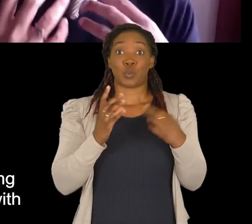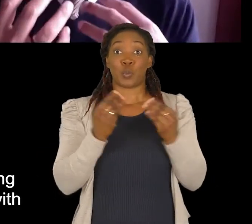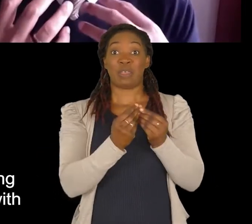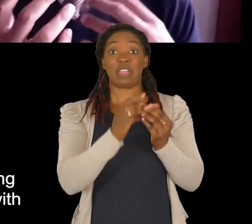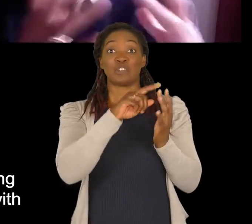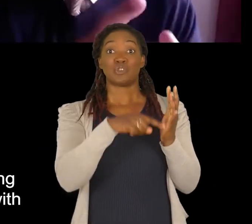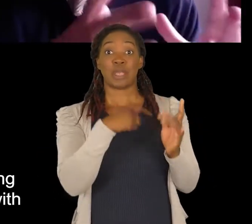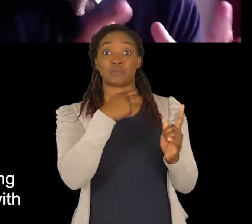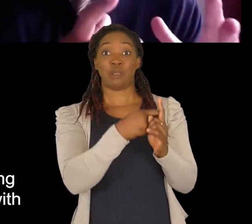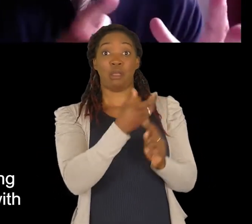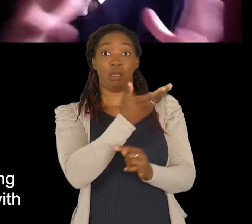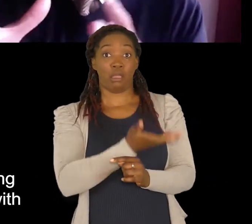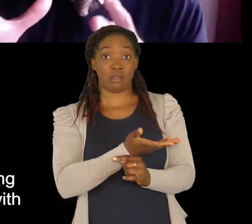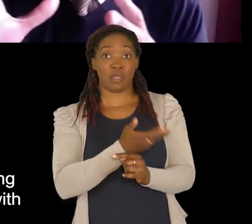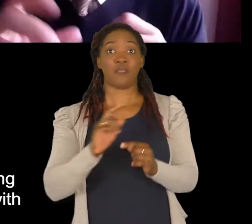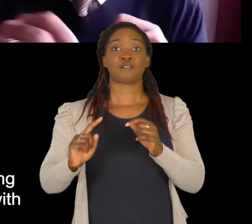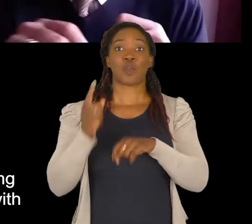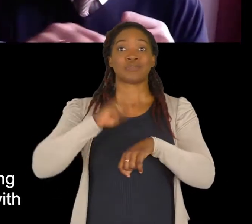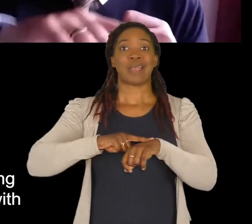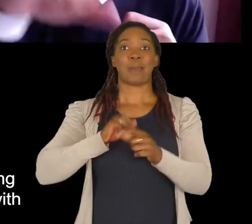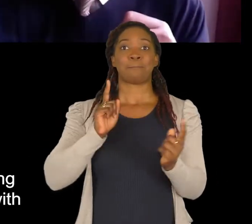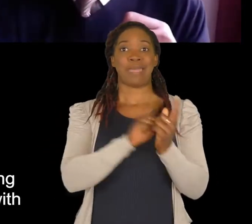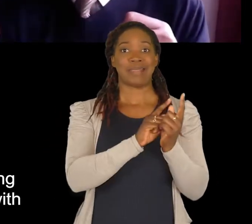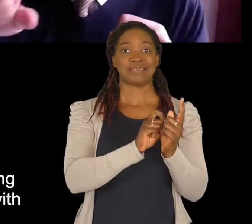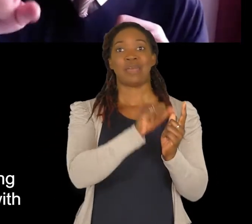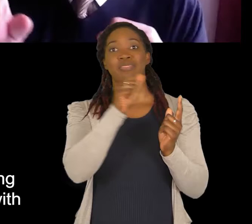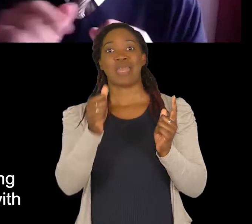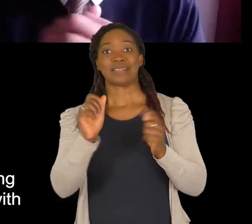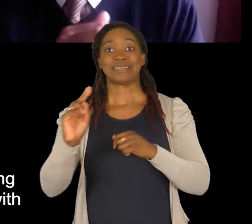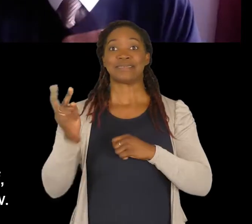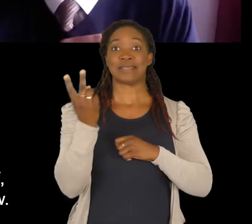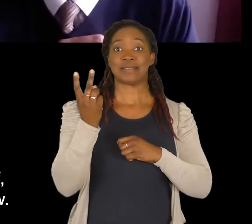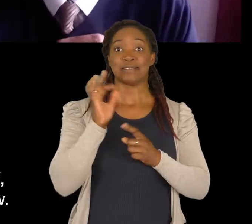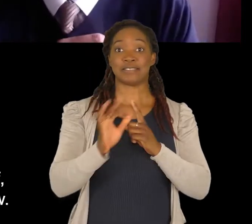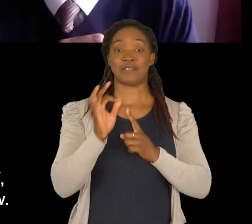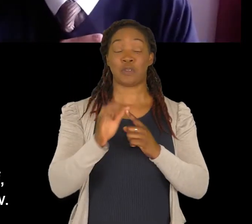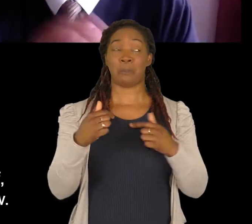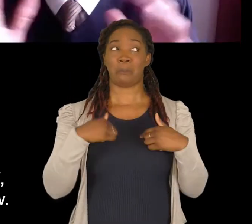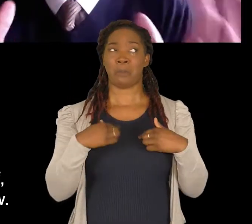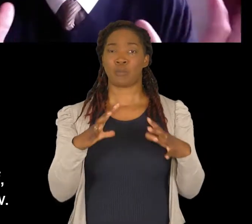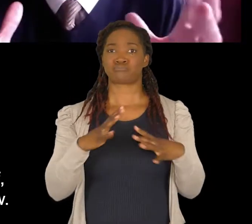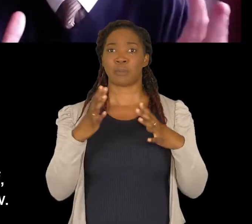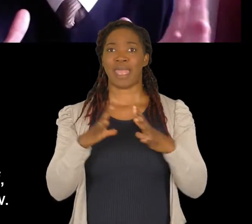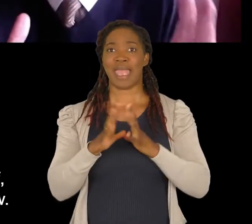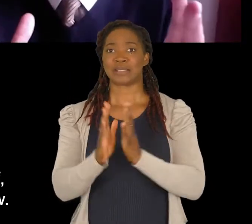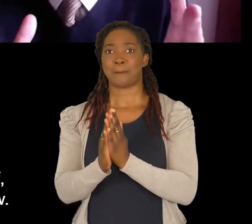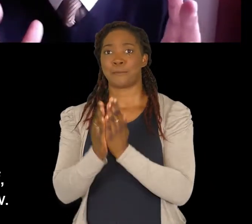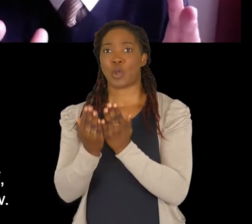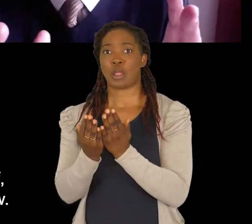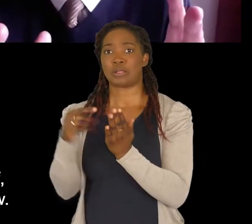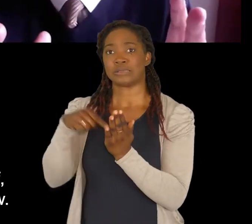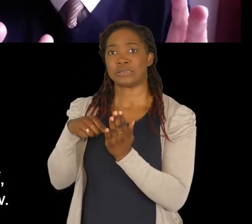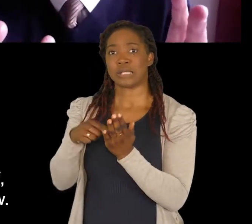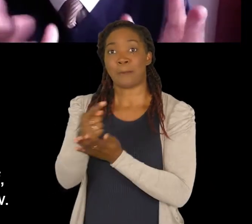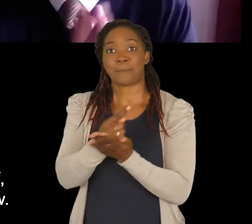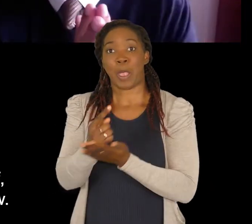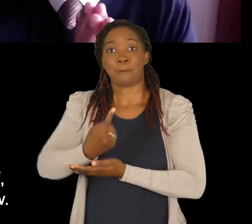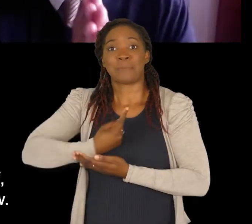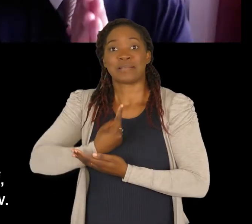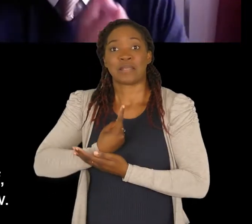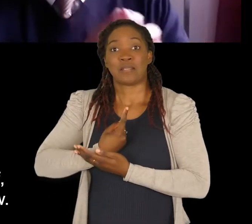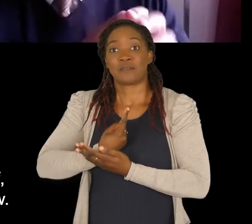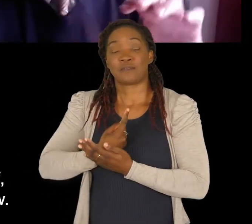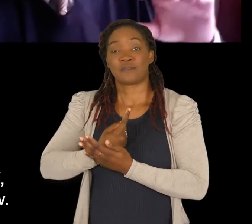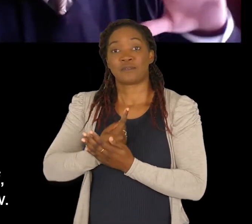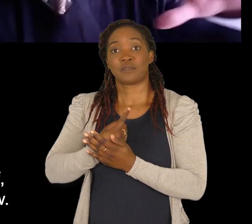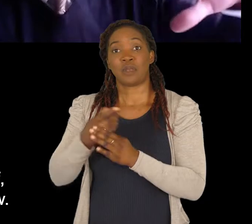what I did with James is, after my first meeting with him, and I had my second interview with him, I prepared a little booklet on myself,